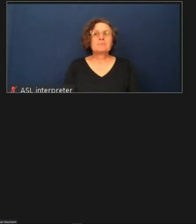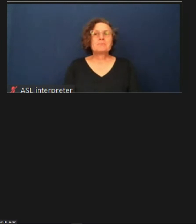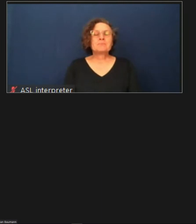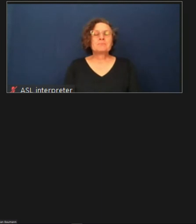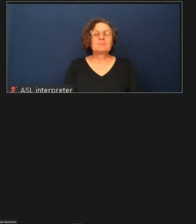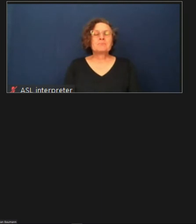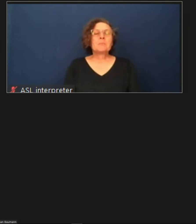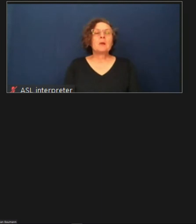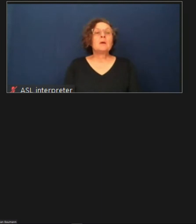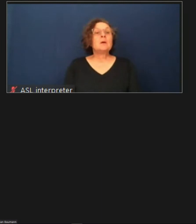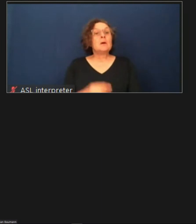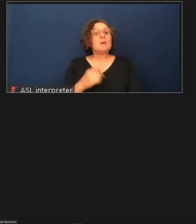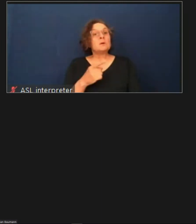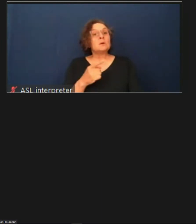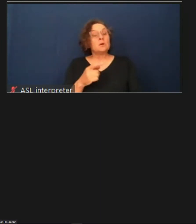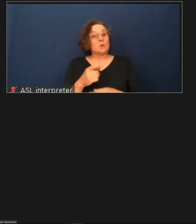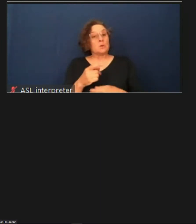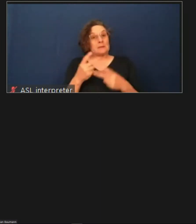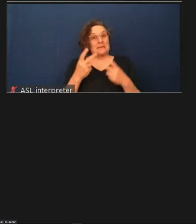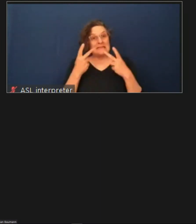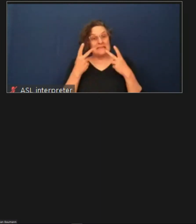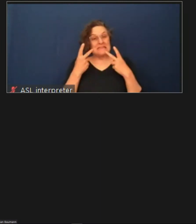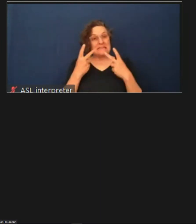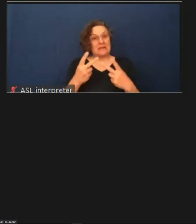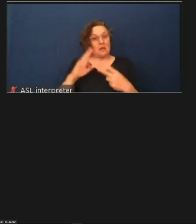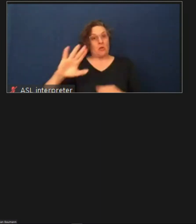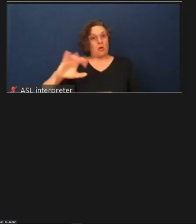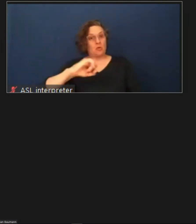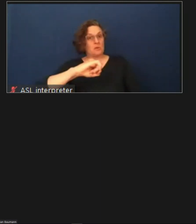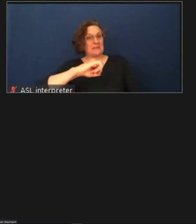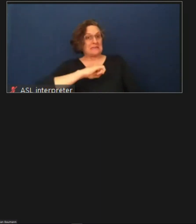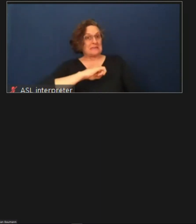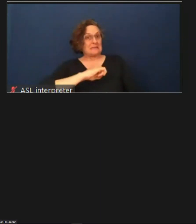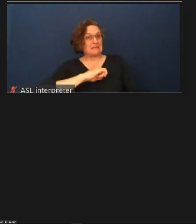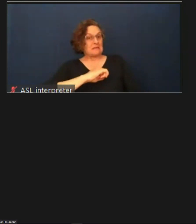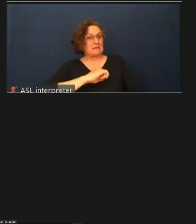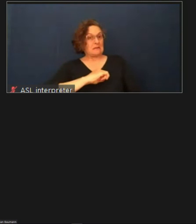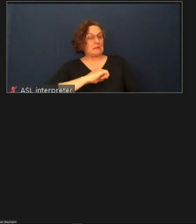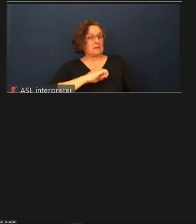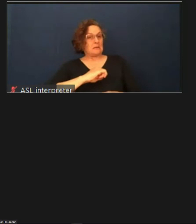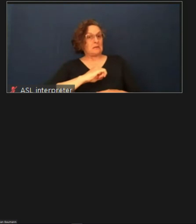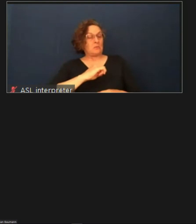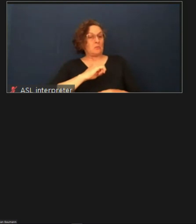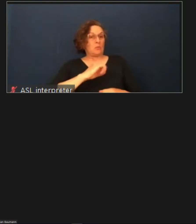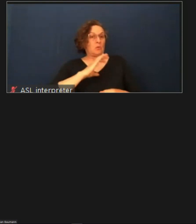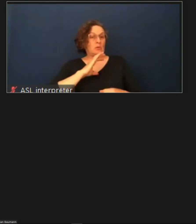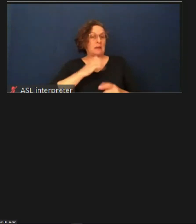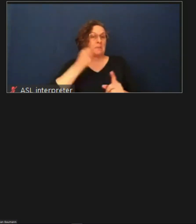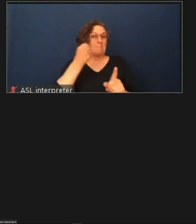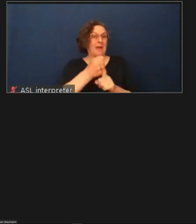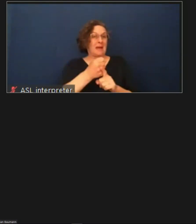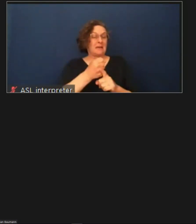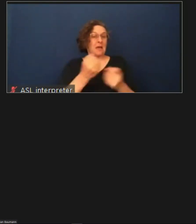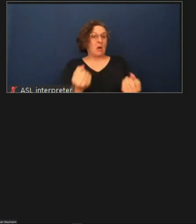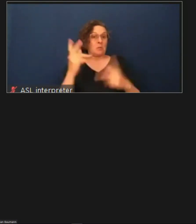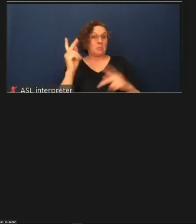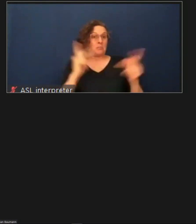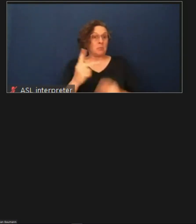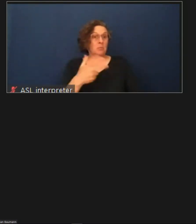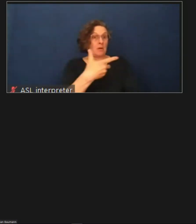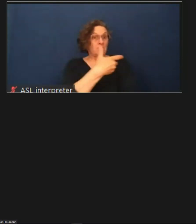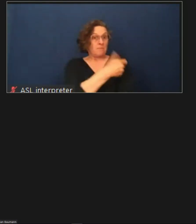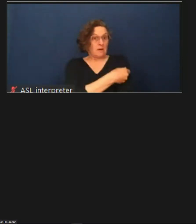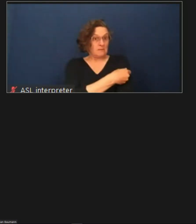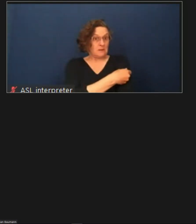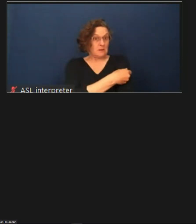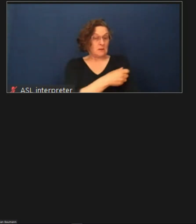Have you begun to see that affecting our vaccination rates? Do you think that we're going to reach a point where we're going to have more vaccine than people who